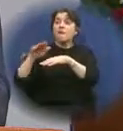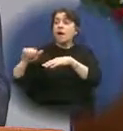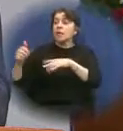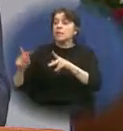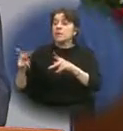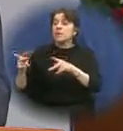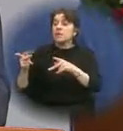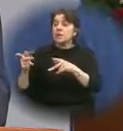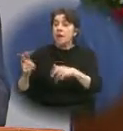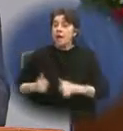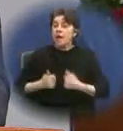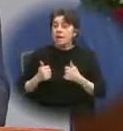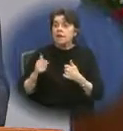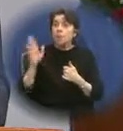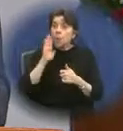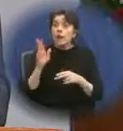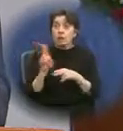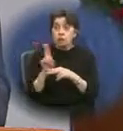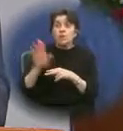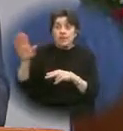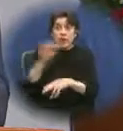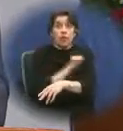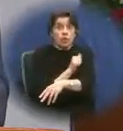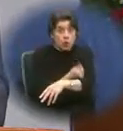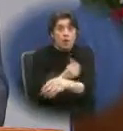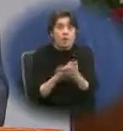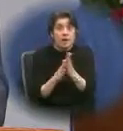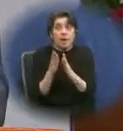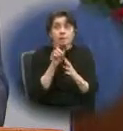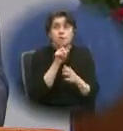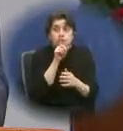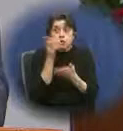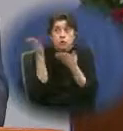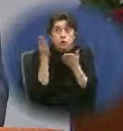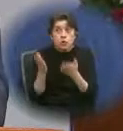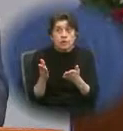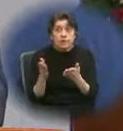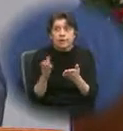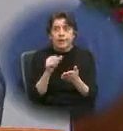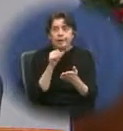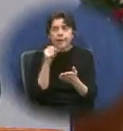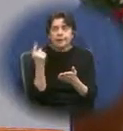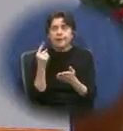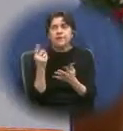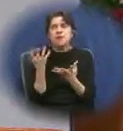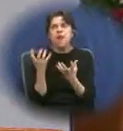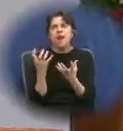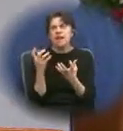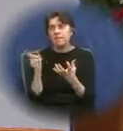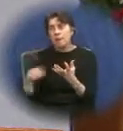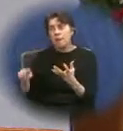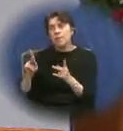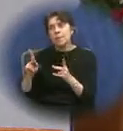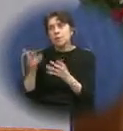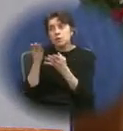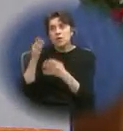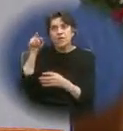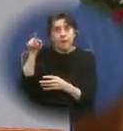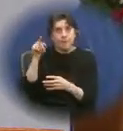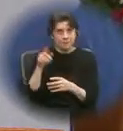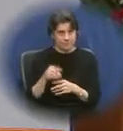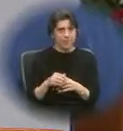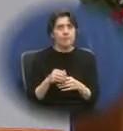justice, charity, and be true servants rather than looking to be served, we pray to the Lord. Lord, hear our